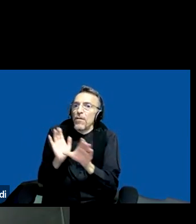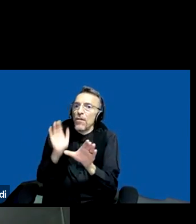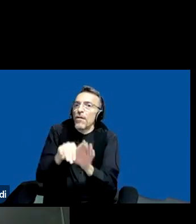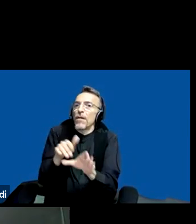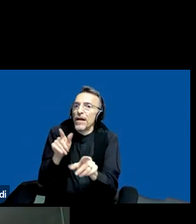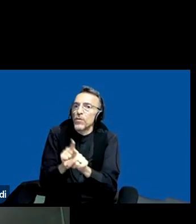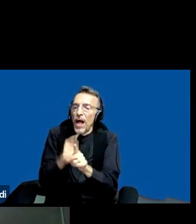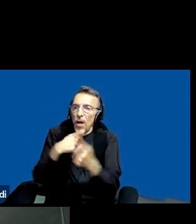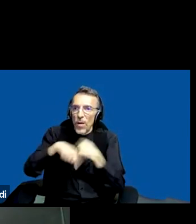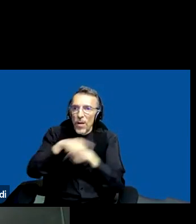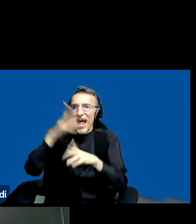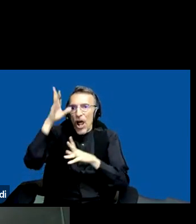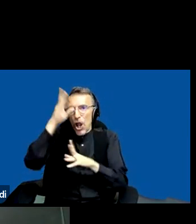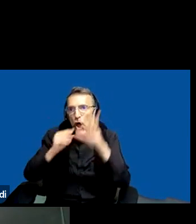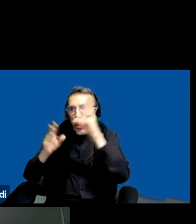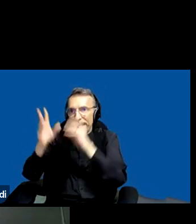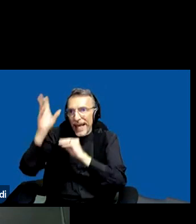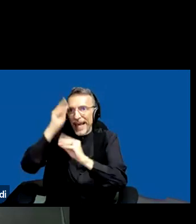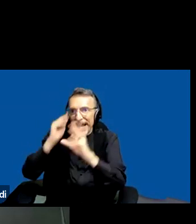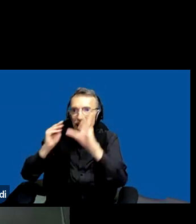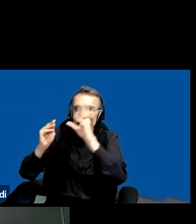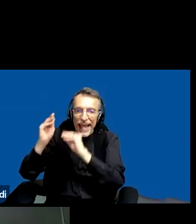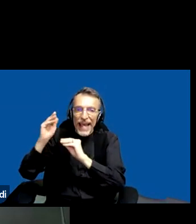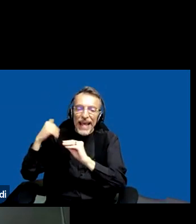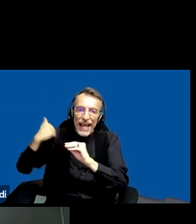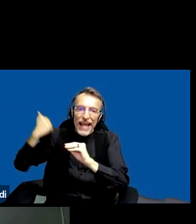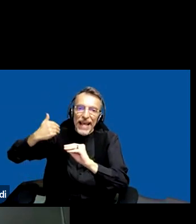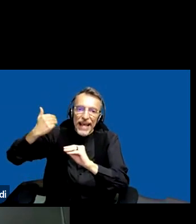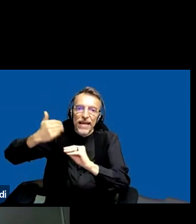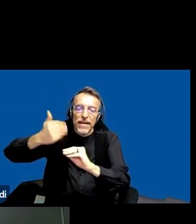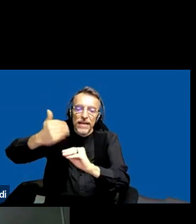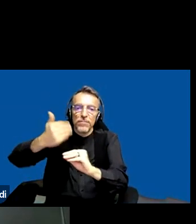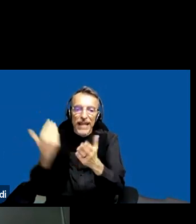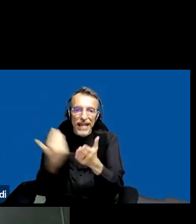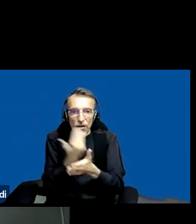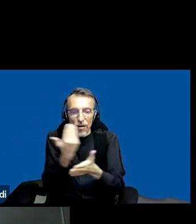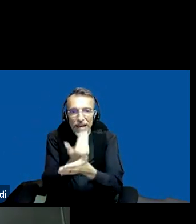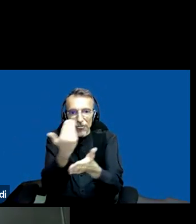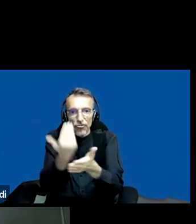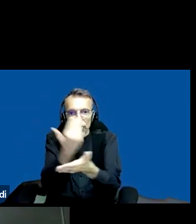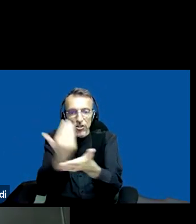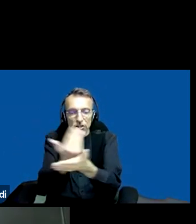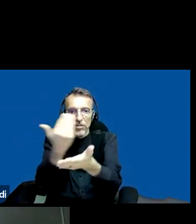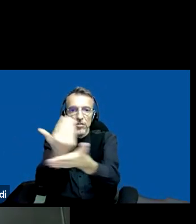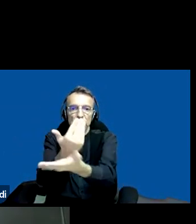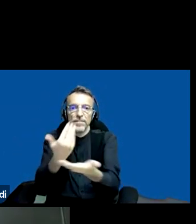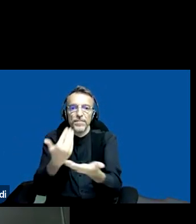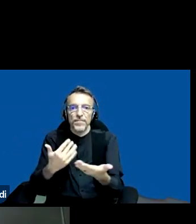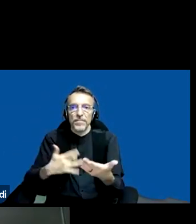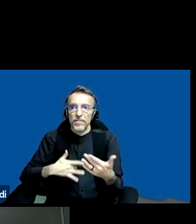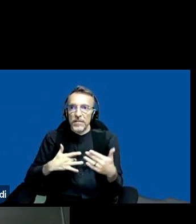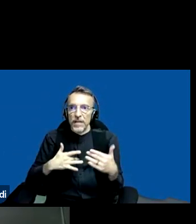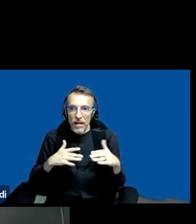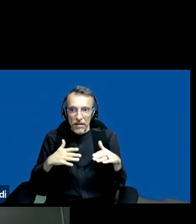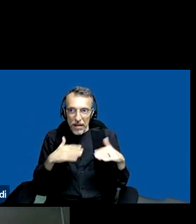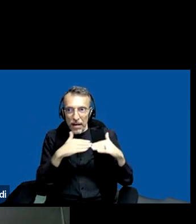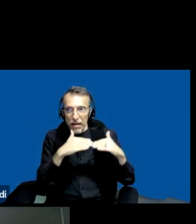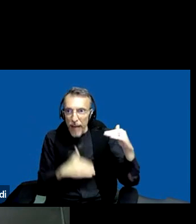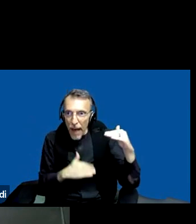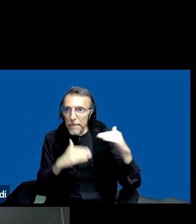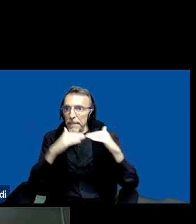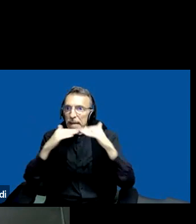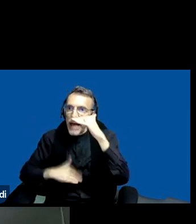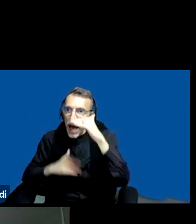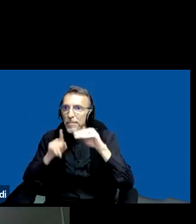learning that's already happening, a lot of innovations and filling gaps that's happened at the grassroots